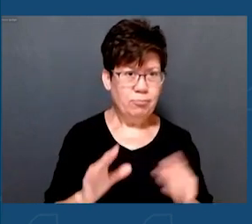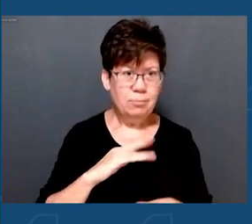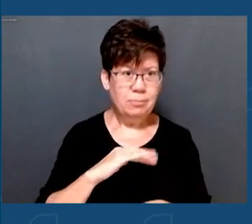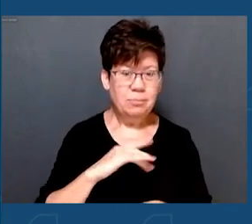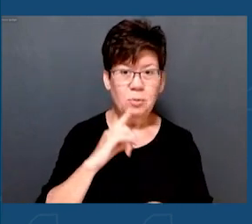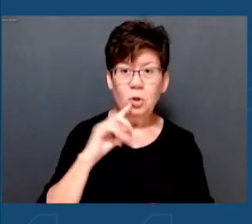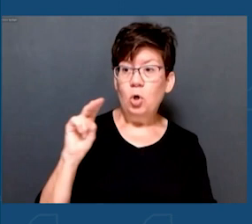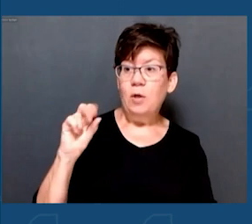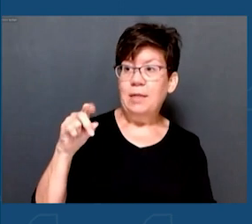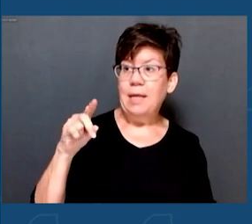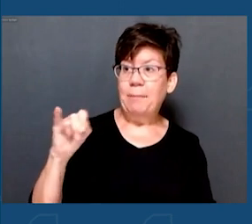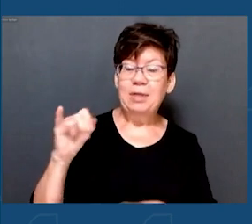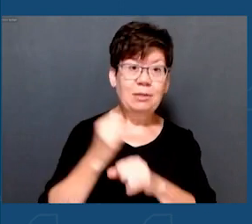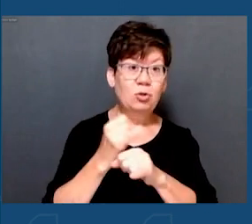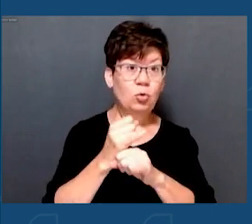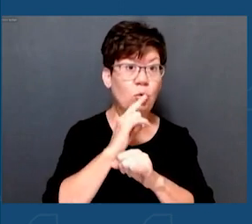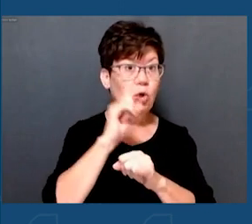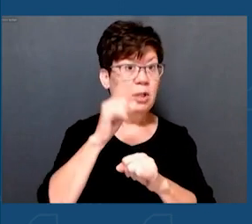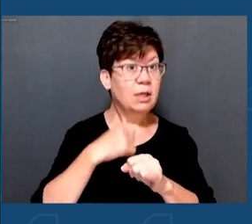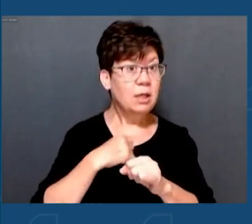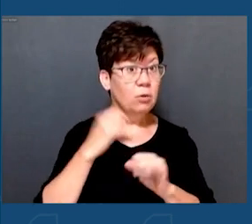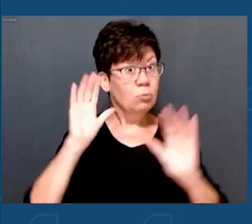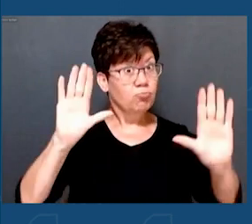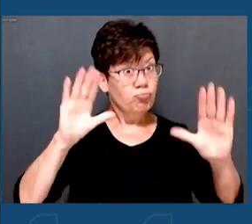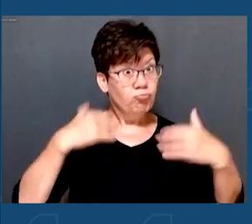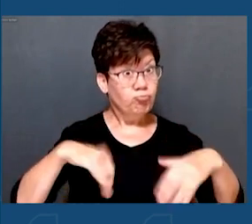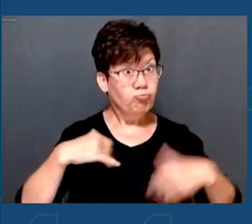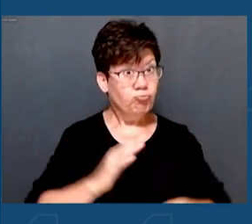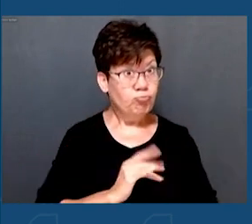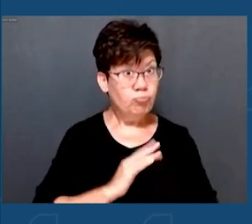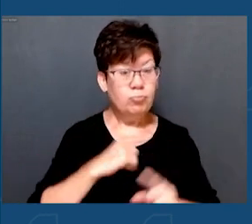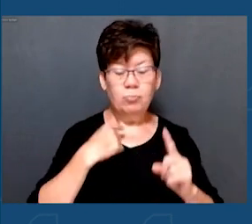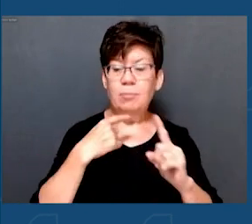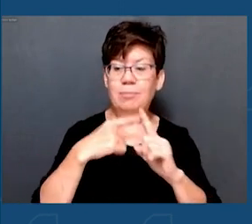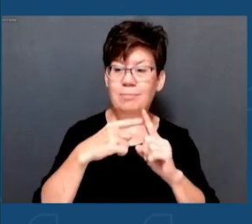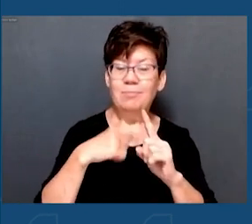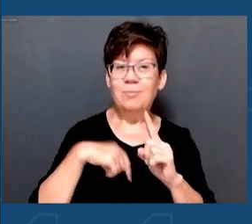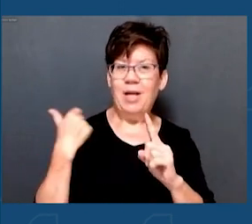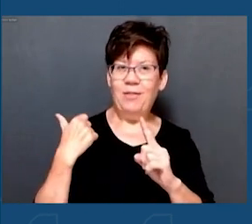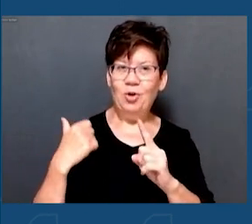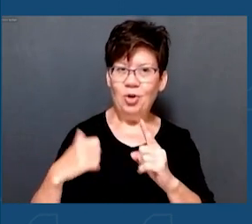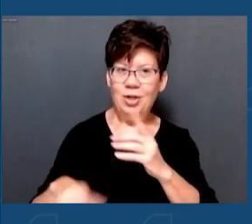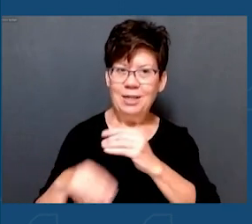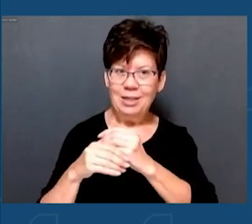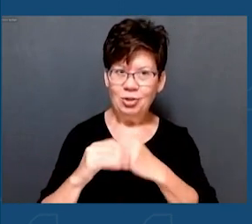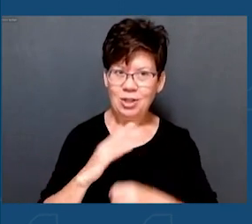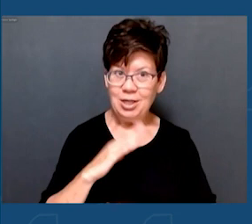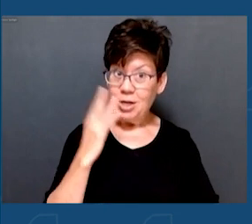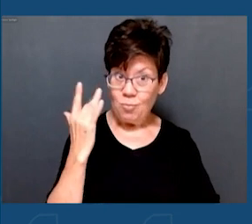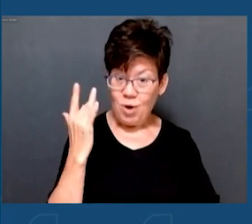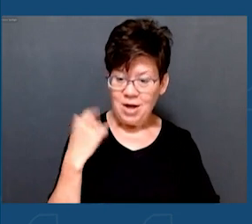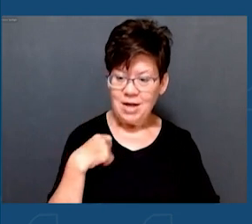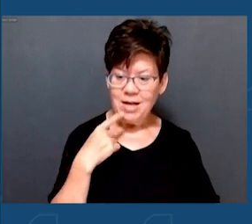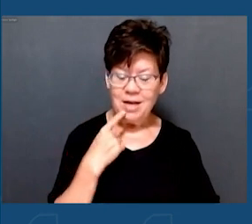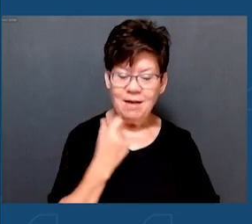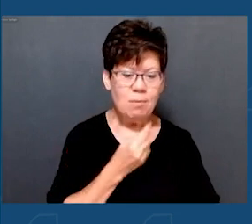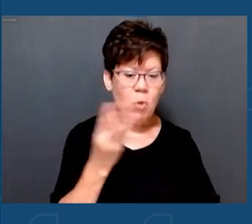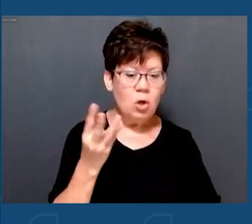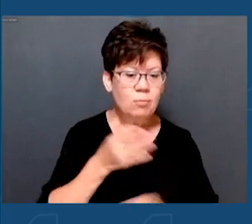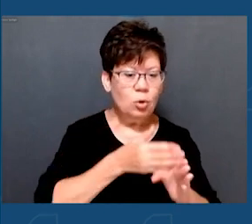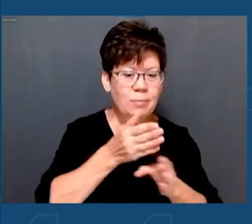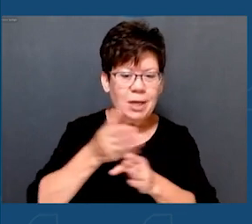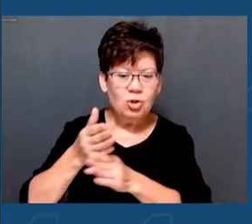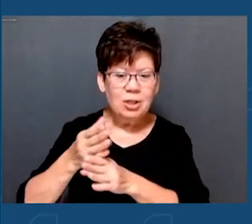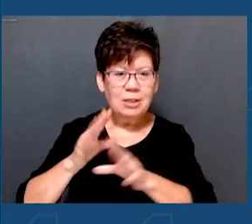and purposeful addition to Upstate Medical. Having multiple specialists in one location can make life so